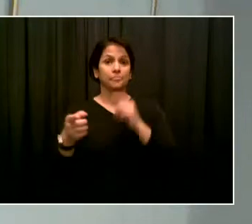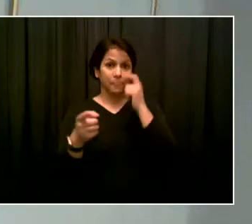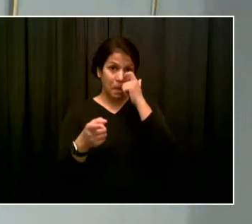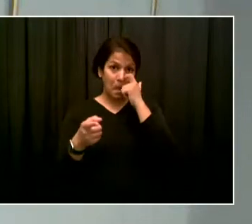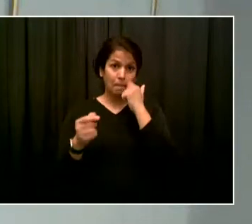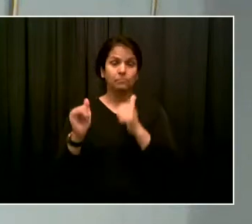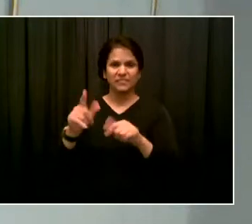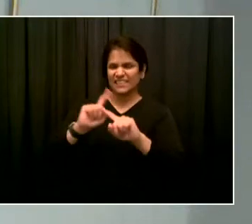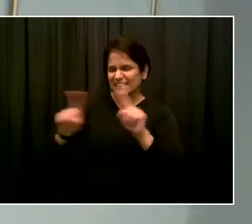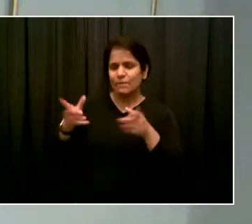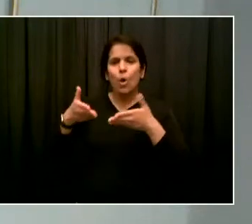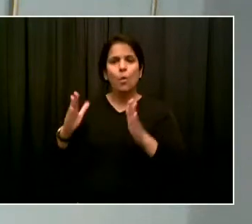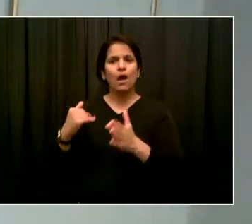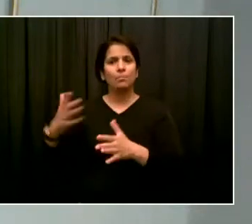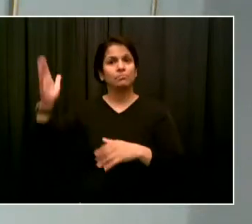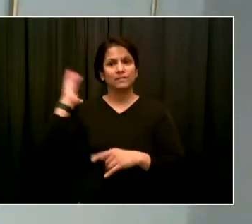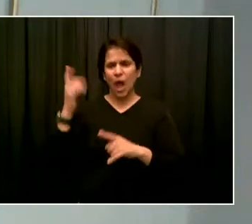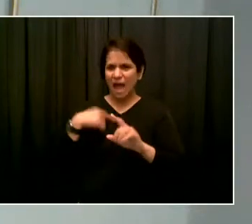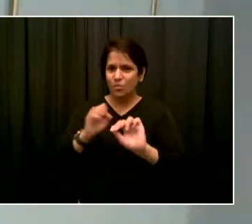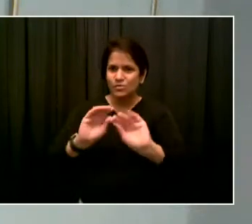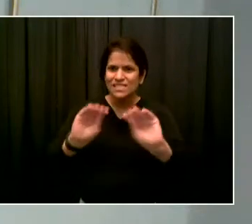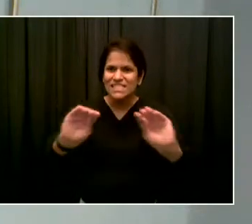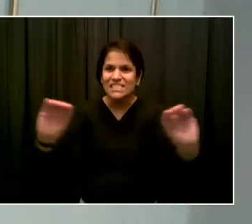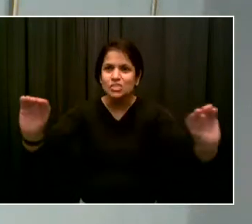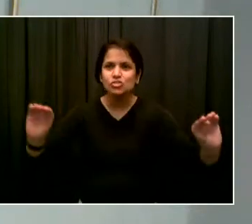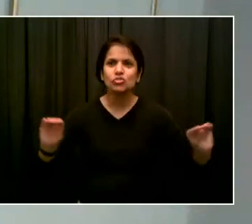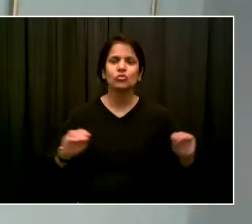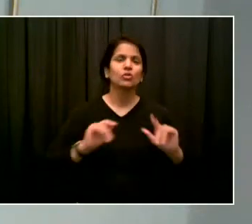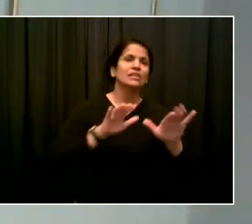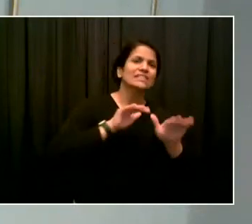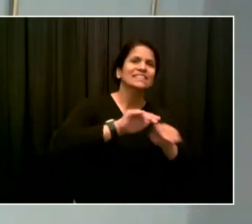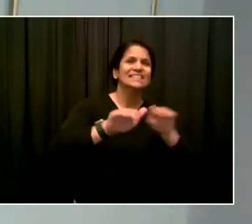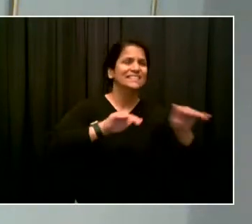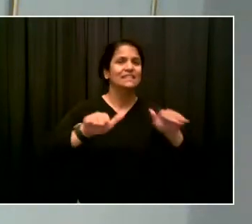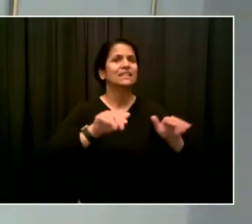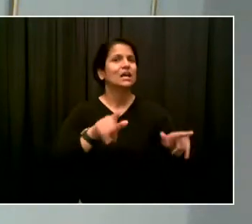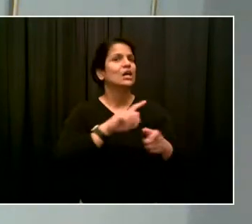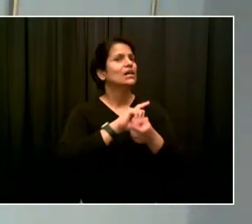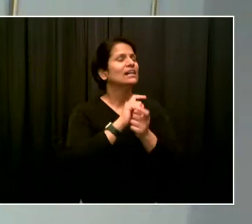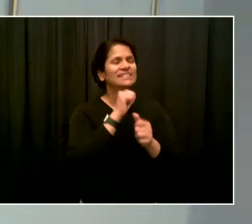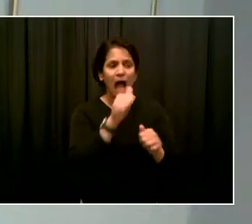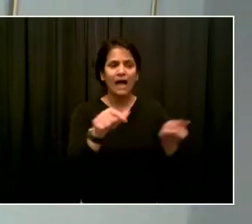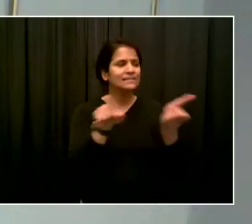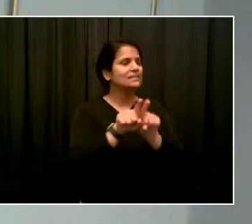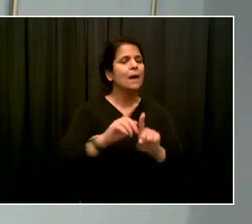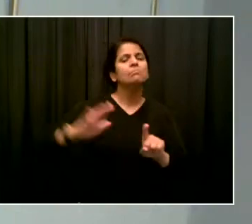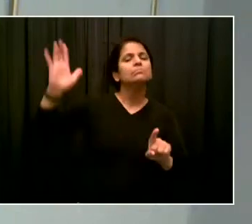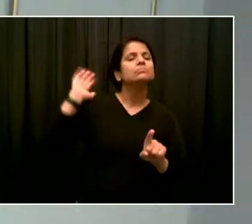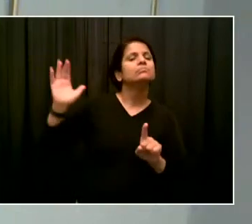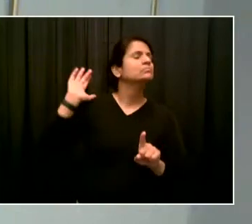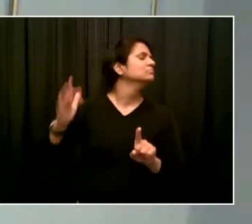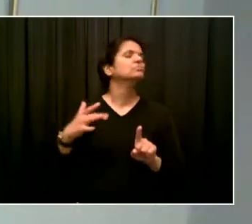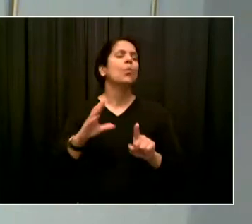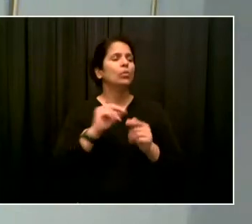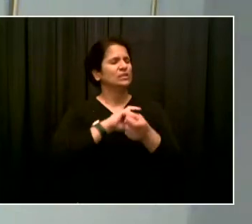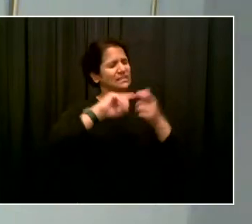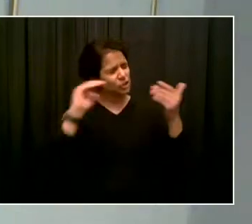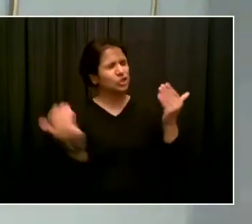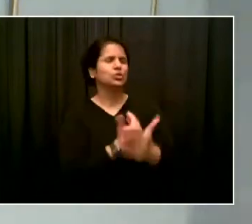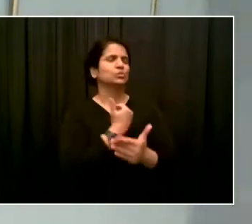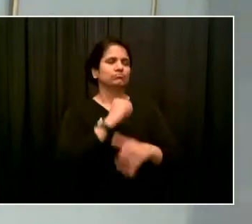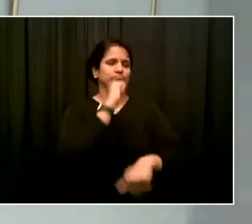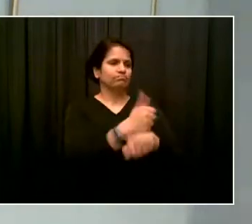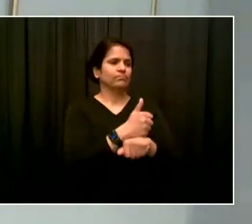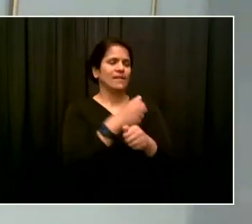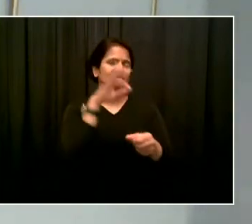do we reach the most vulnerable around our city that will ensure people exercise their right to vote and actually participate